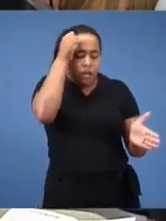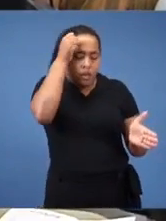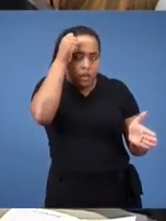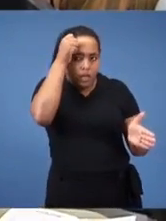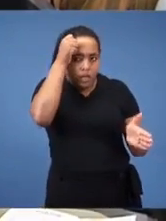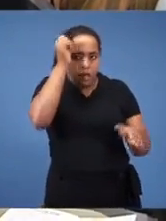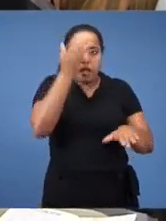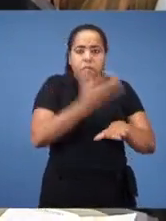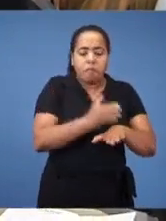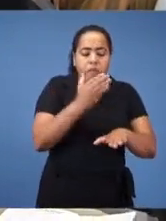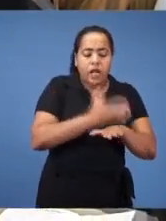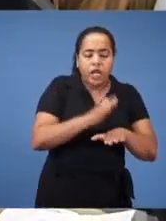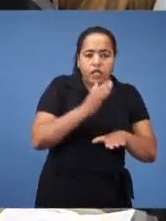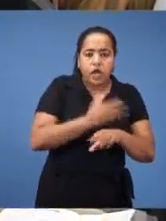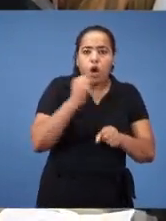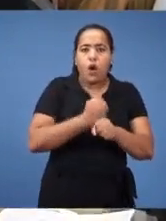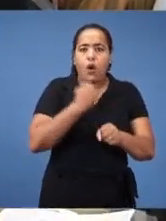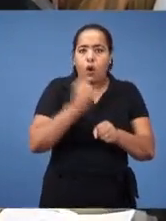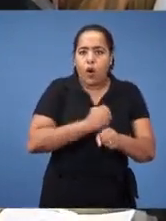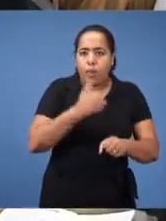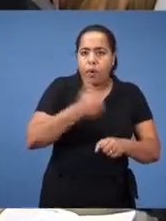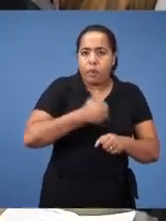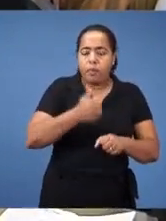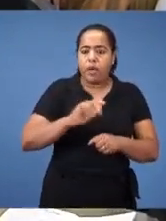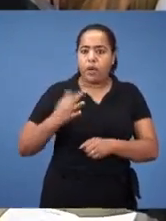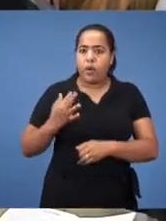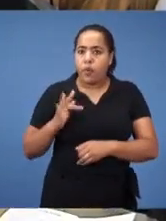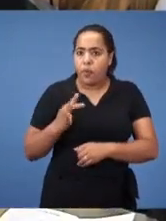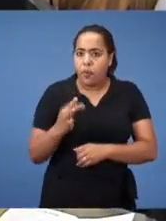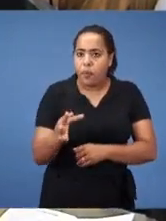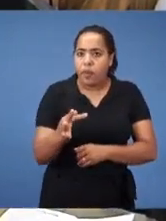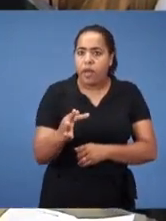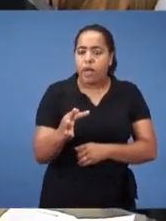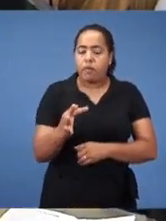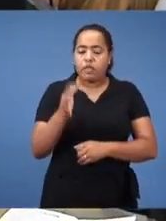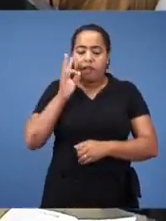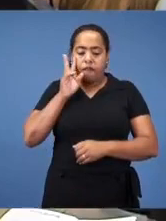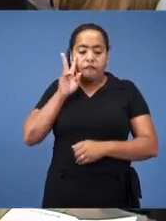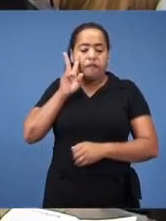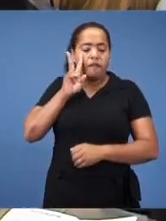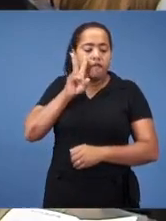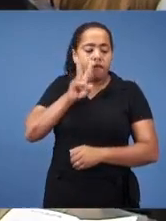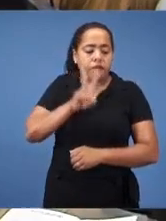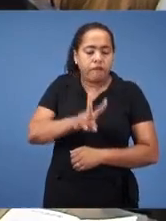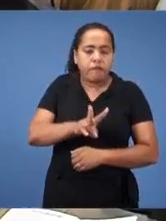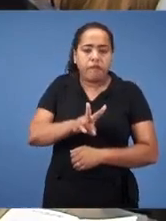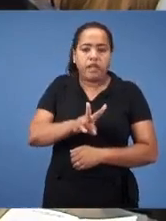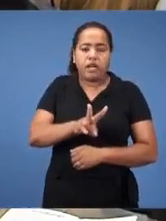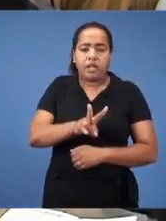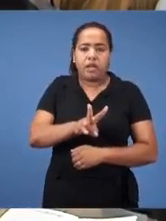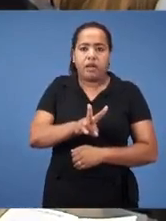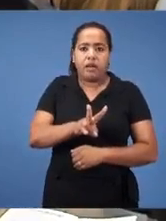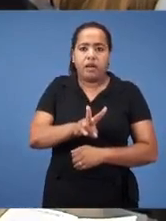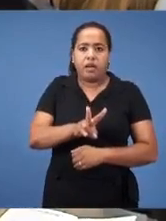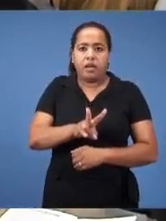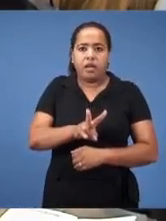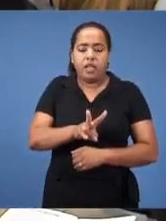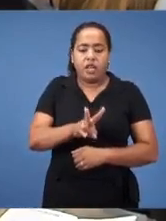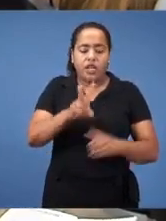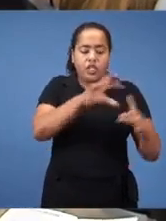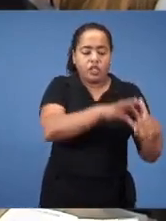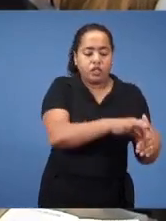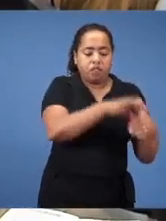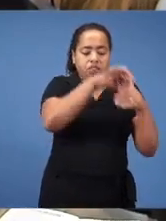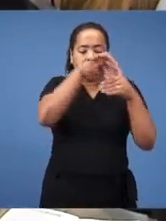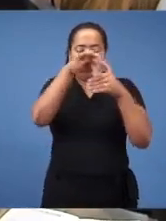repent. Remember, therefore, from where you have fallen, repent and do the first works, or